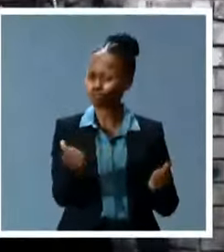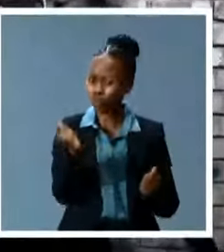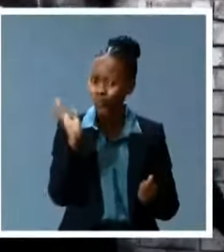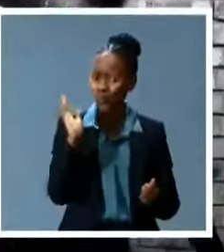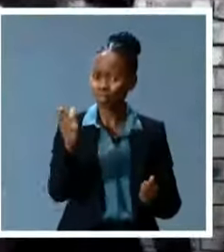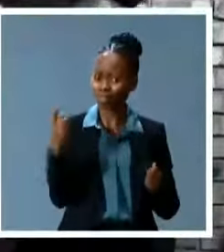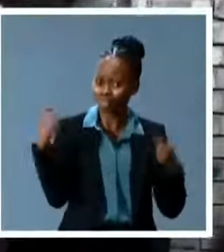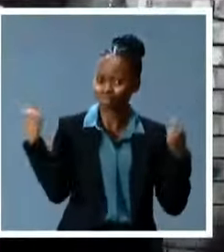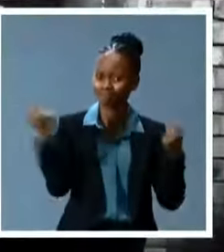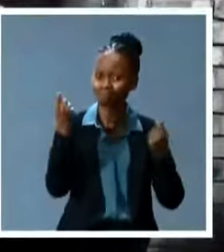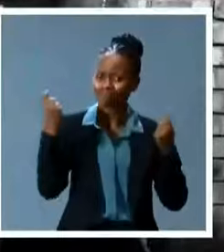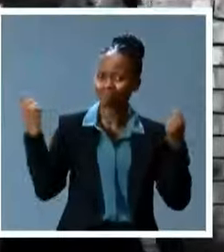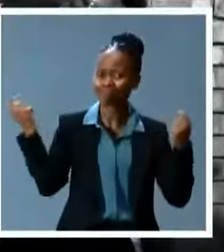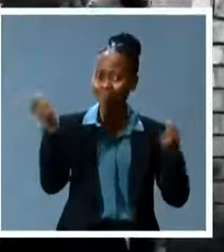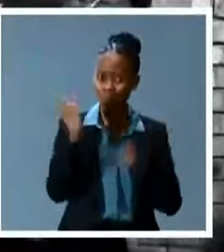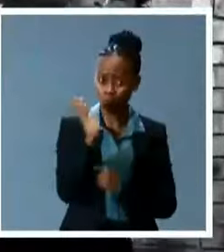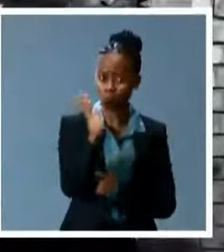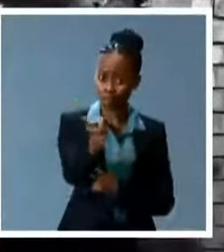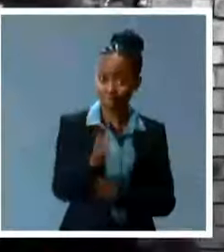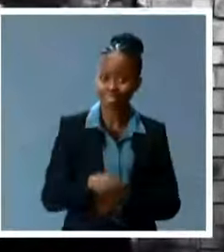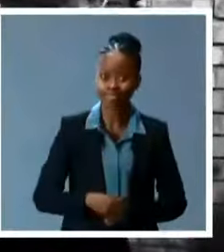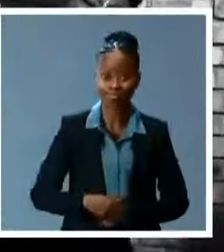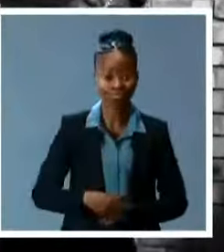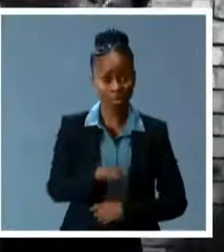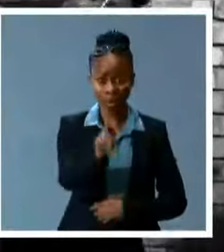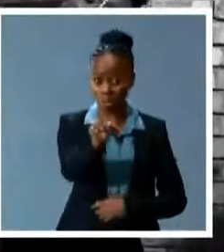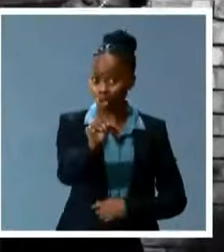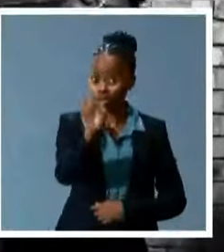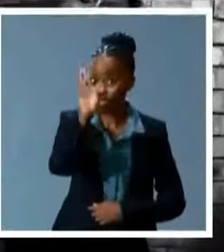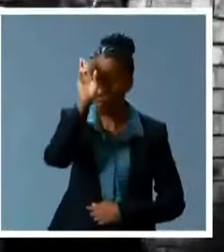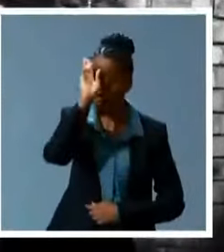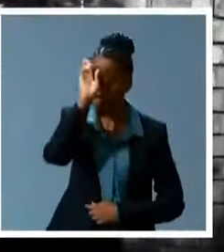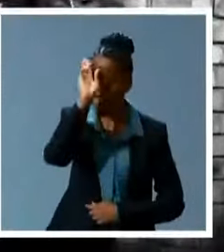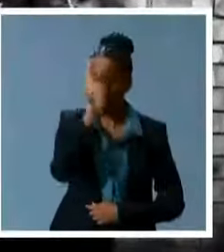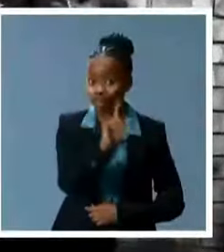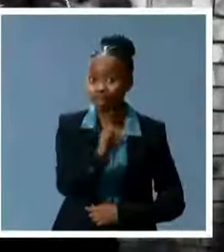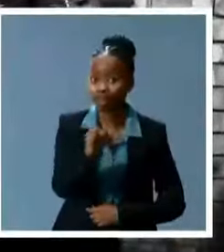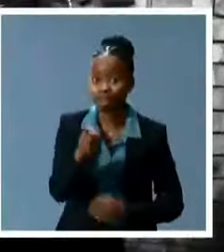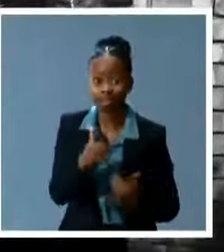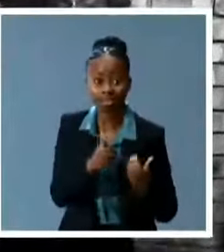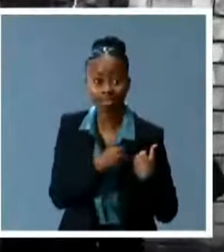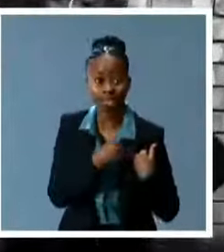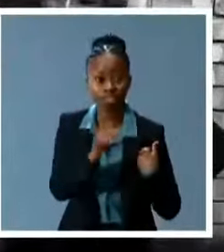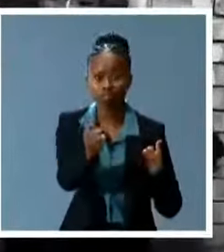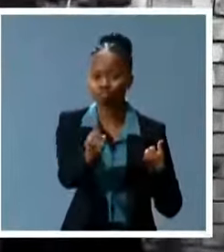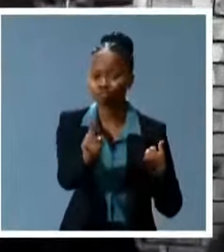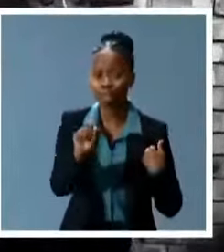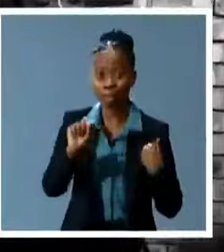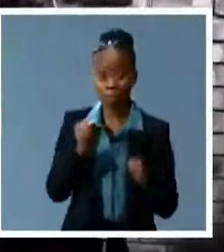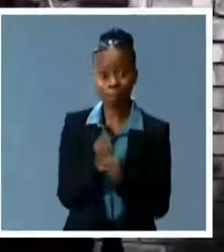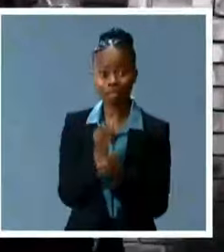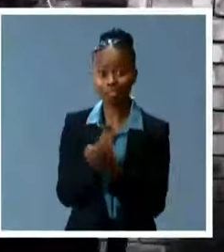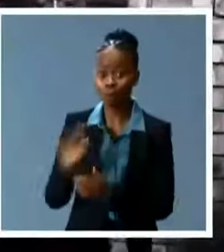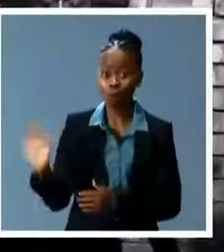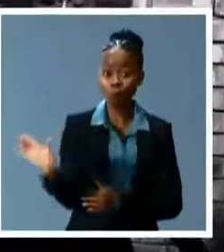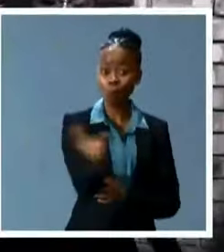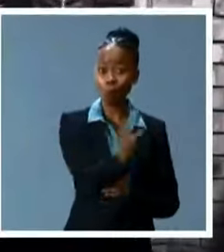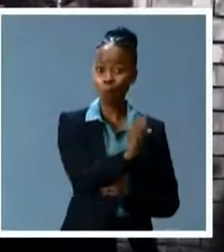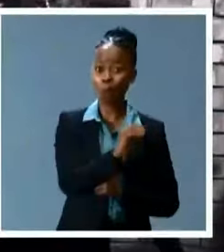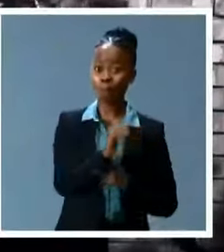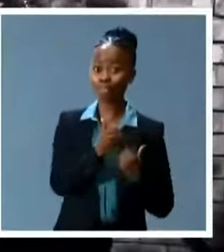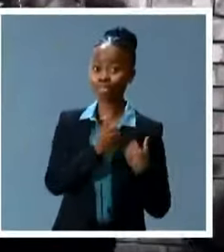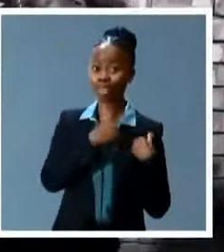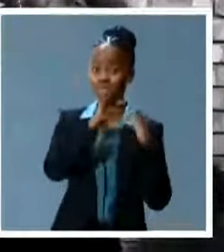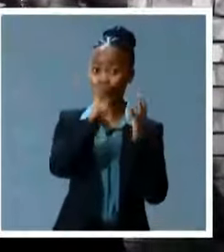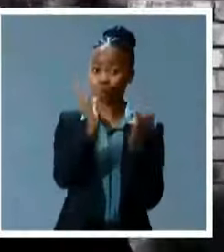be separating us, 'cause nobody is safe until everybody is safe. Oh,